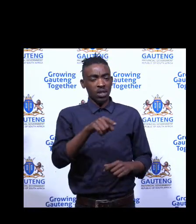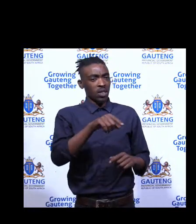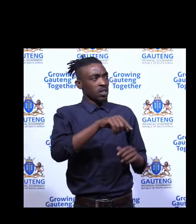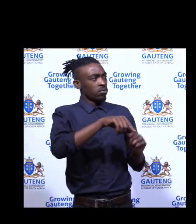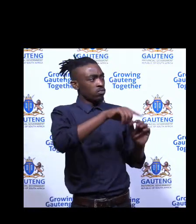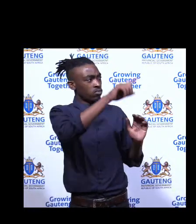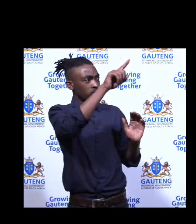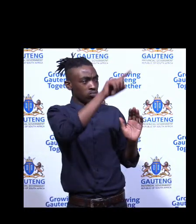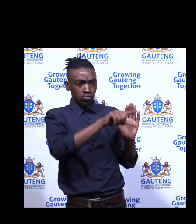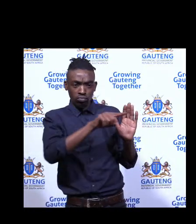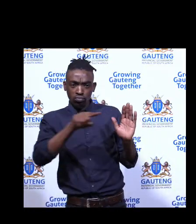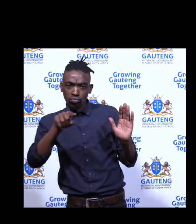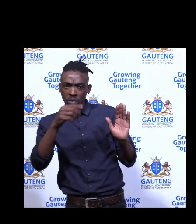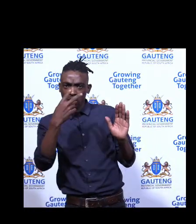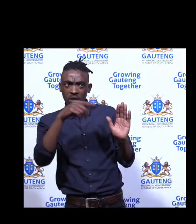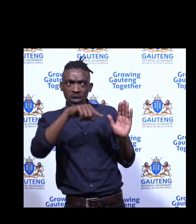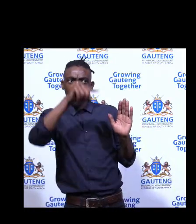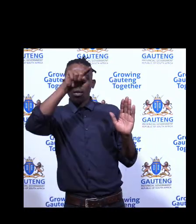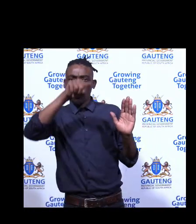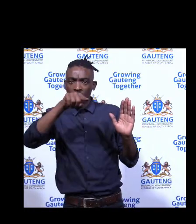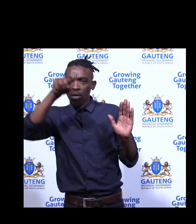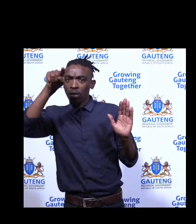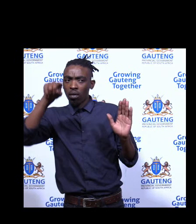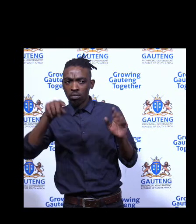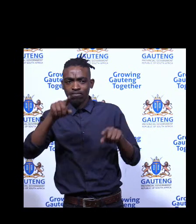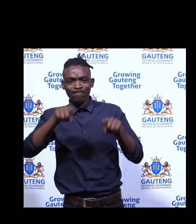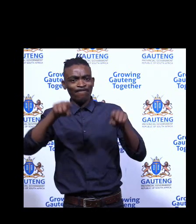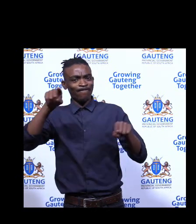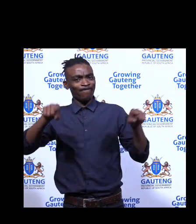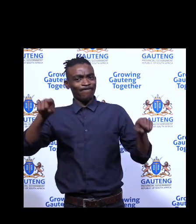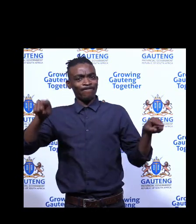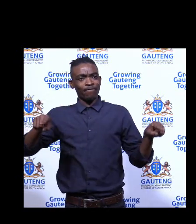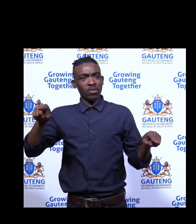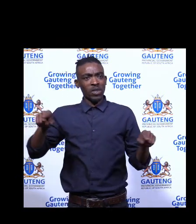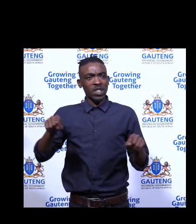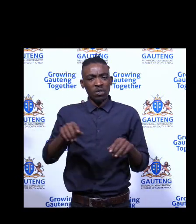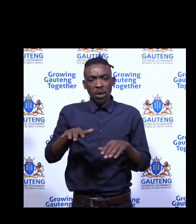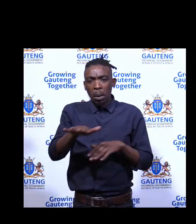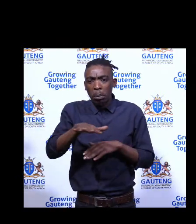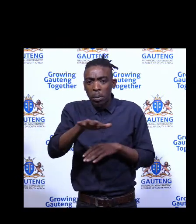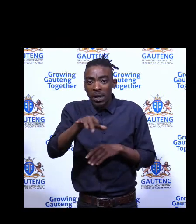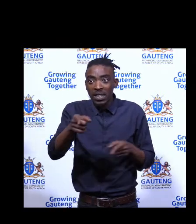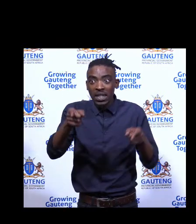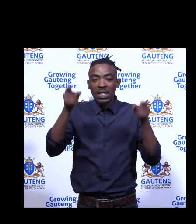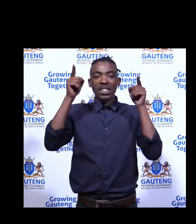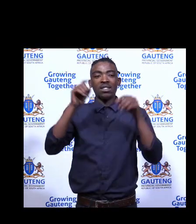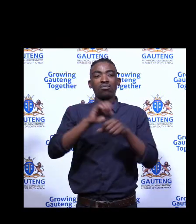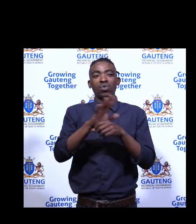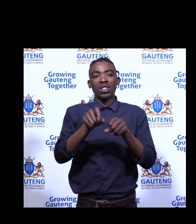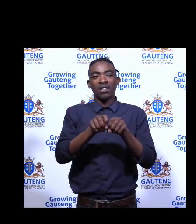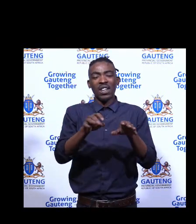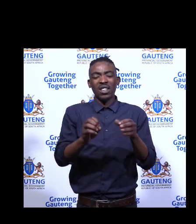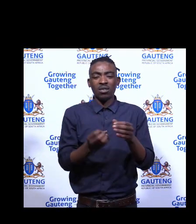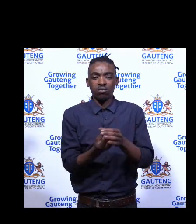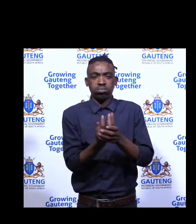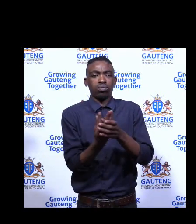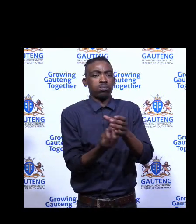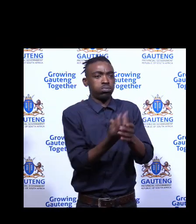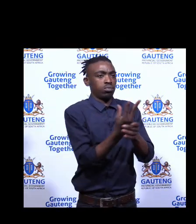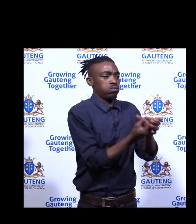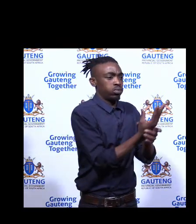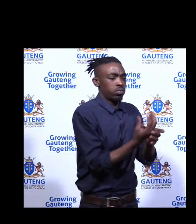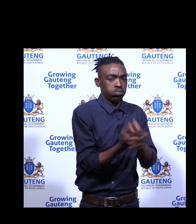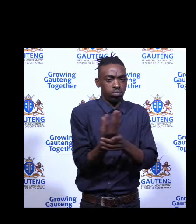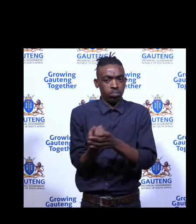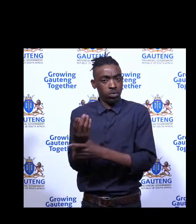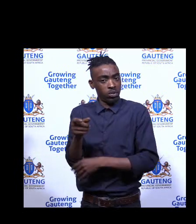of the province where you see different hotspots, and then if you click on one, through the graphical interface, you basically see how the